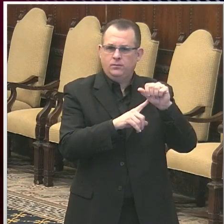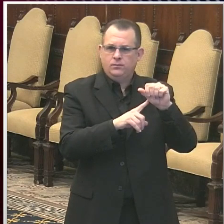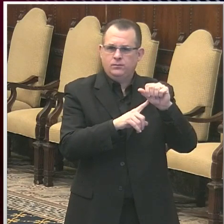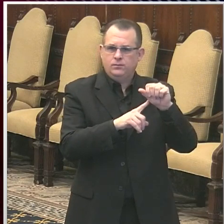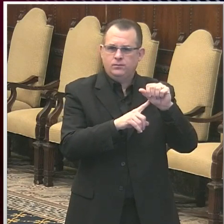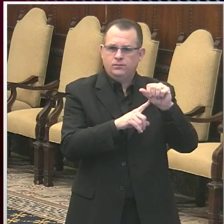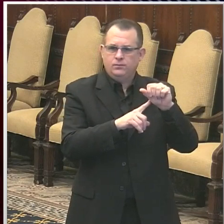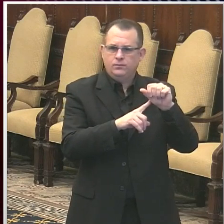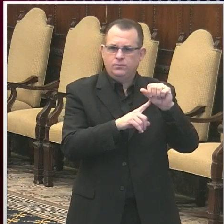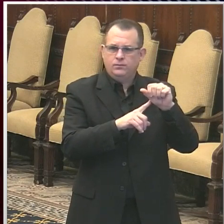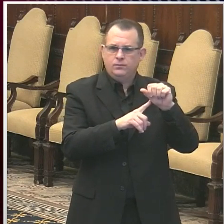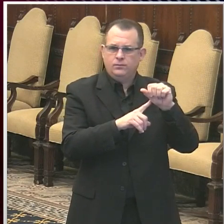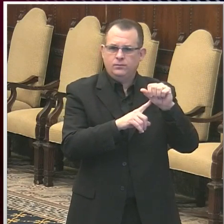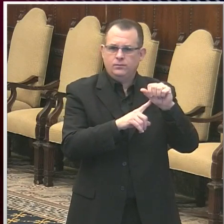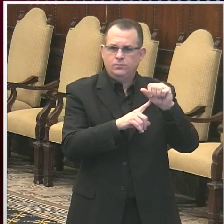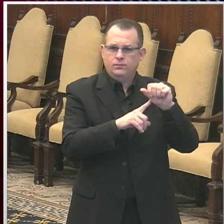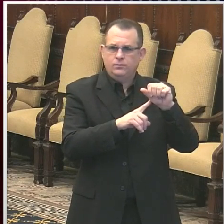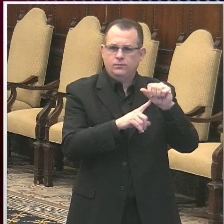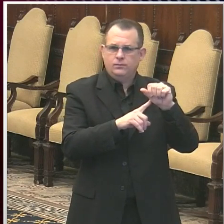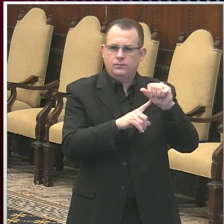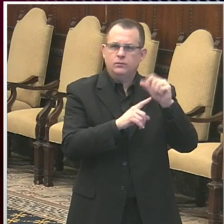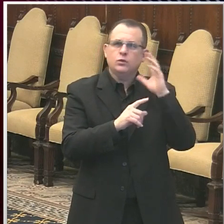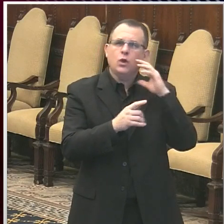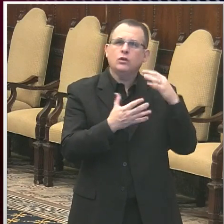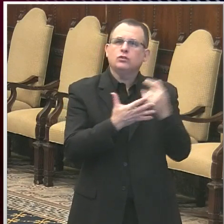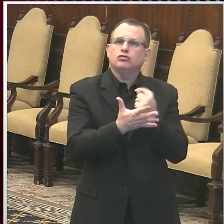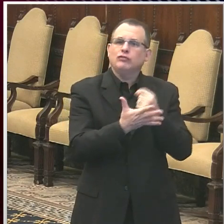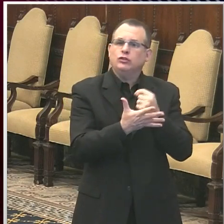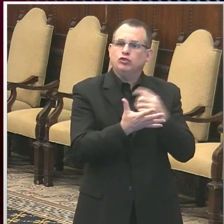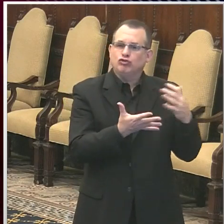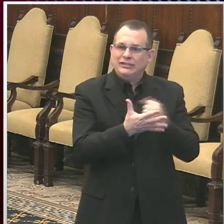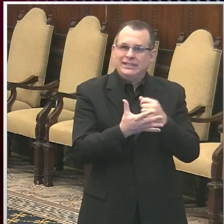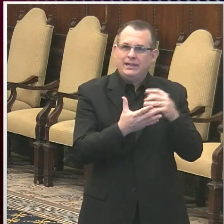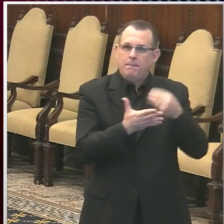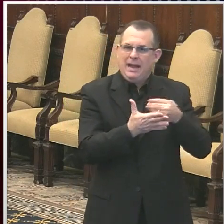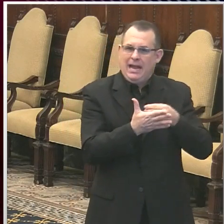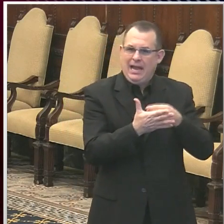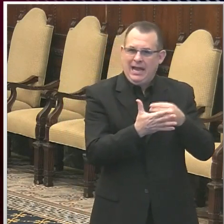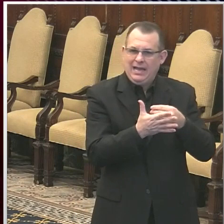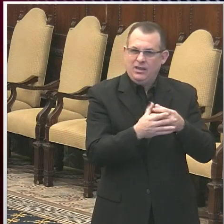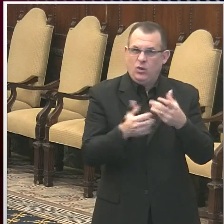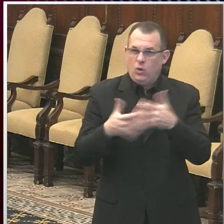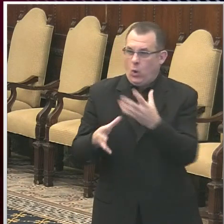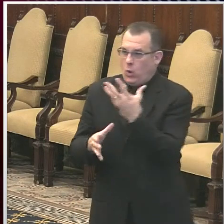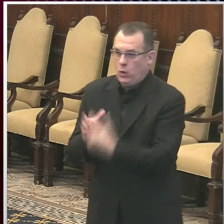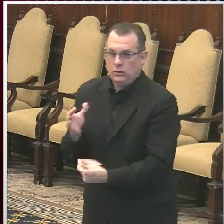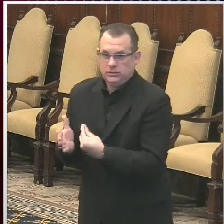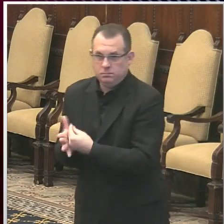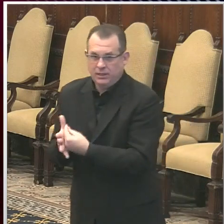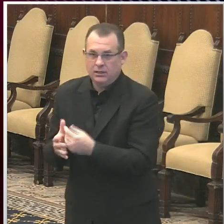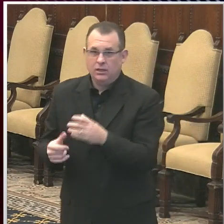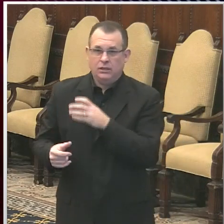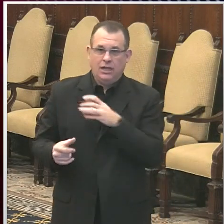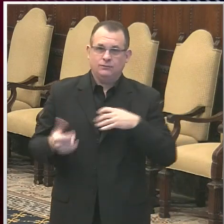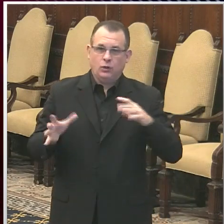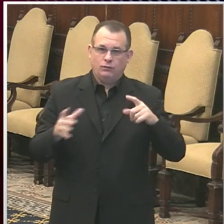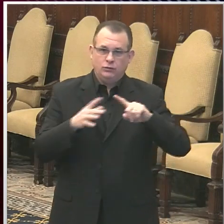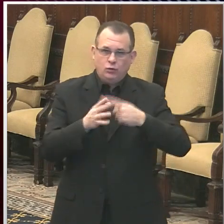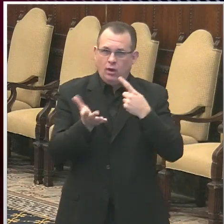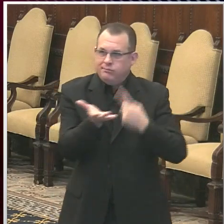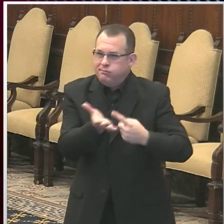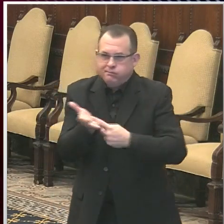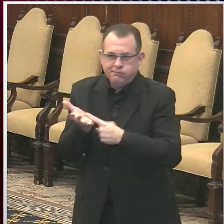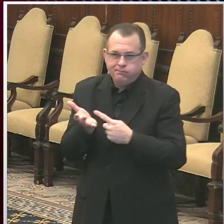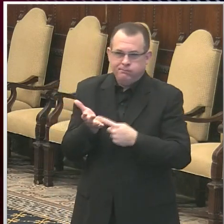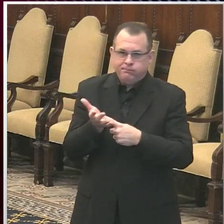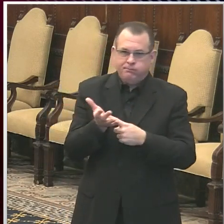spend some of the U.S. Treasury dollars on lost revenue. And we're also aware that Congress has already started to discuss a CARES